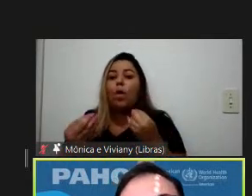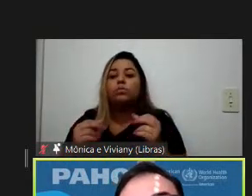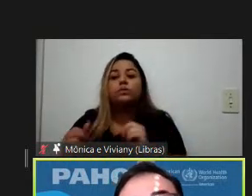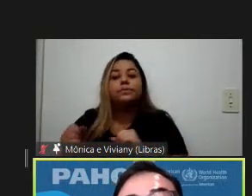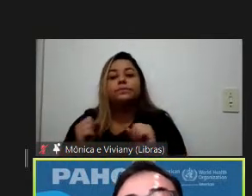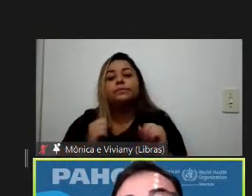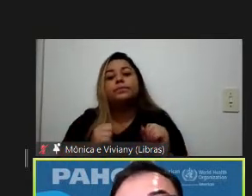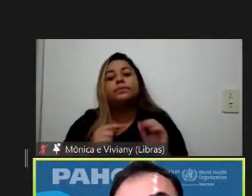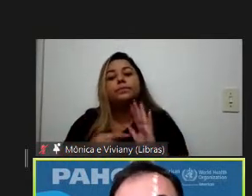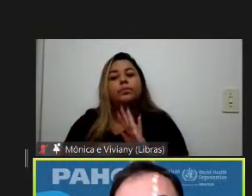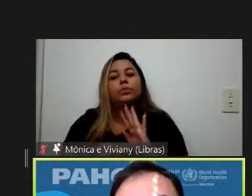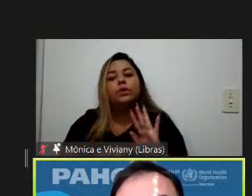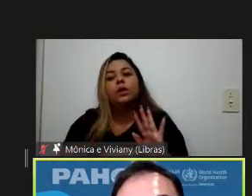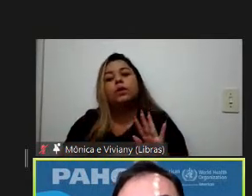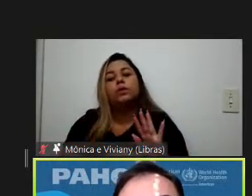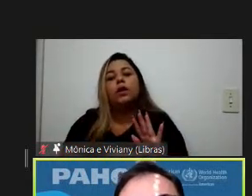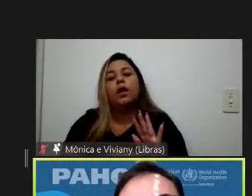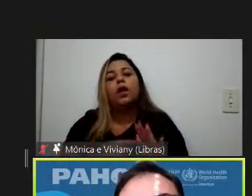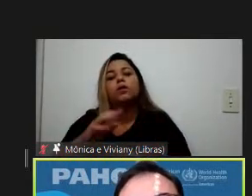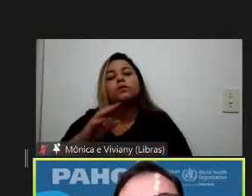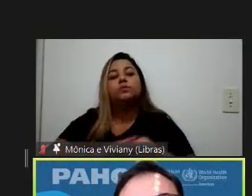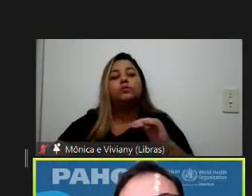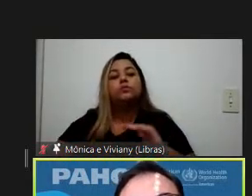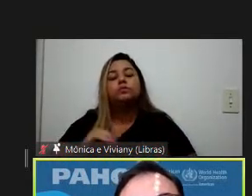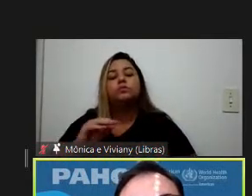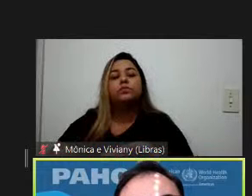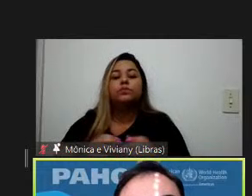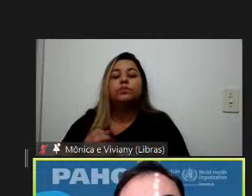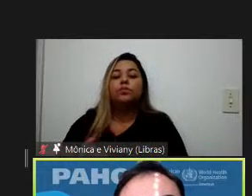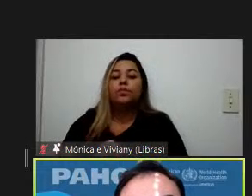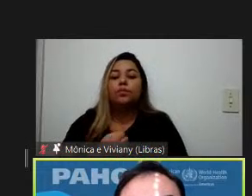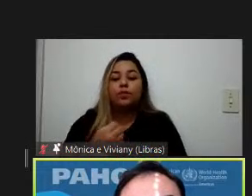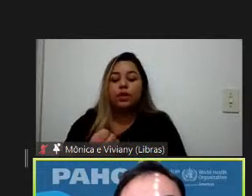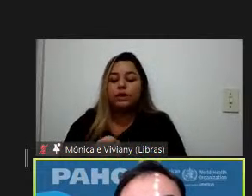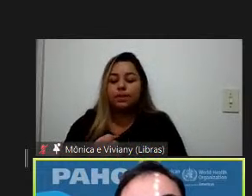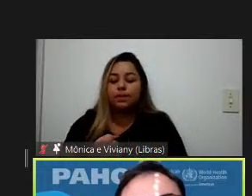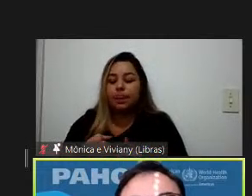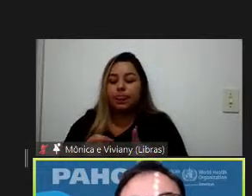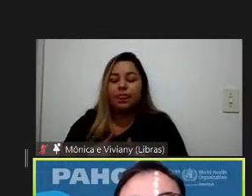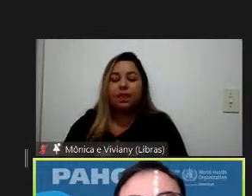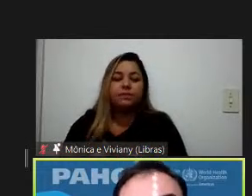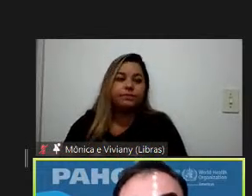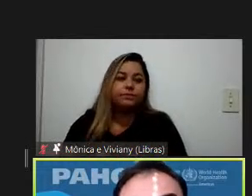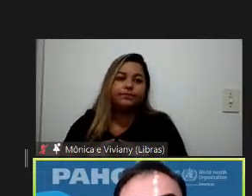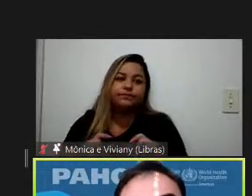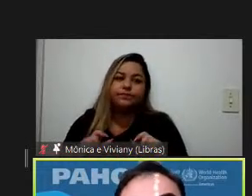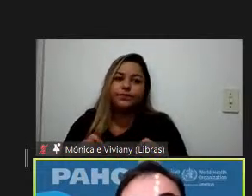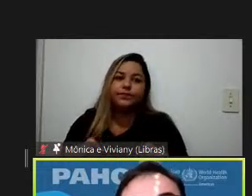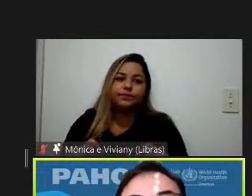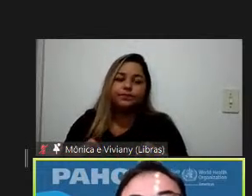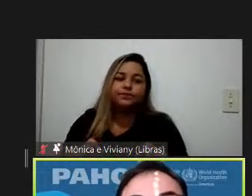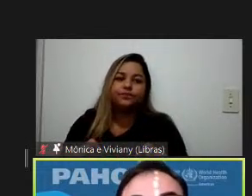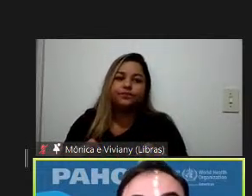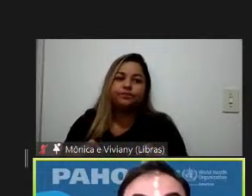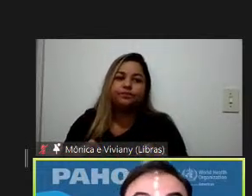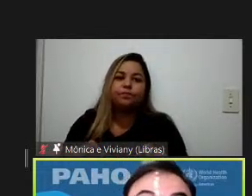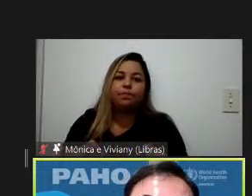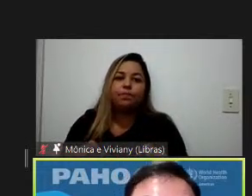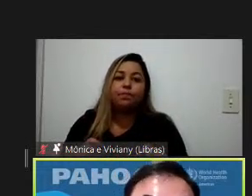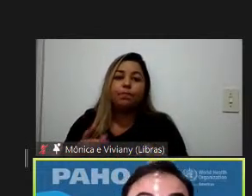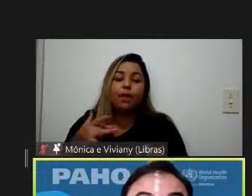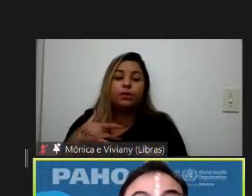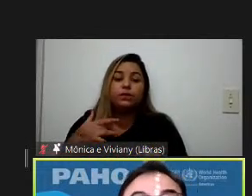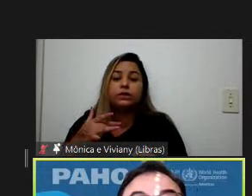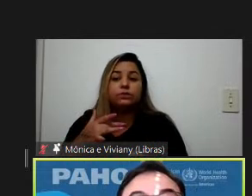and how we can somehow present actions that can be sustained in such a way that they make it possible for us